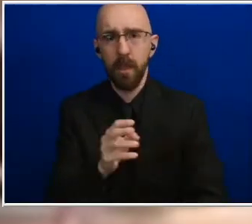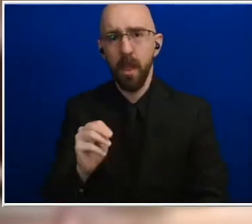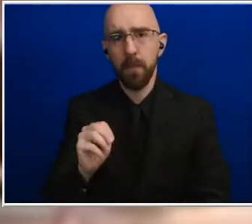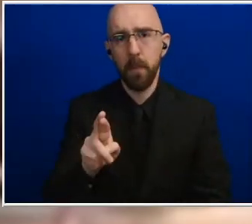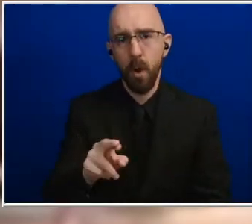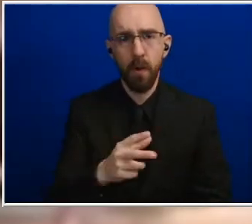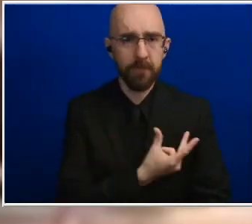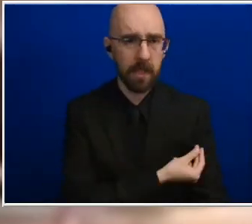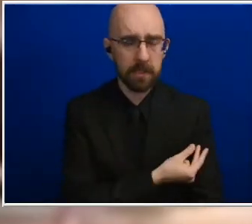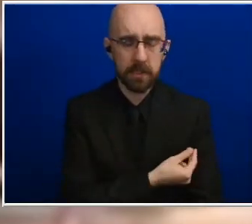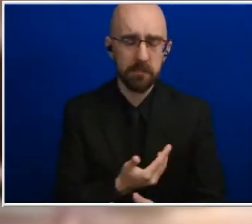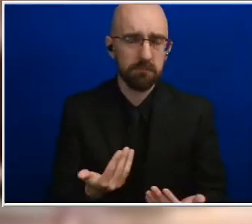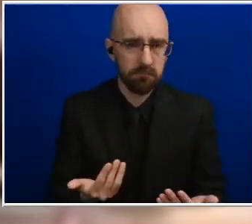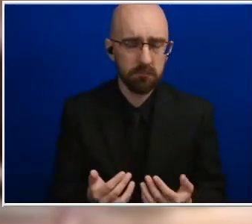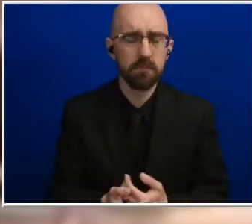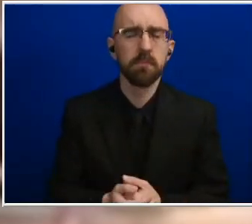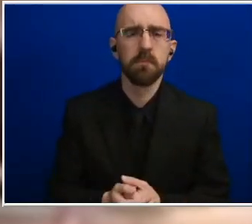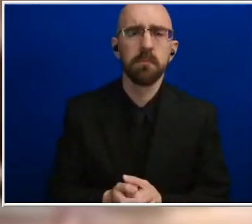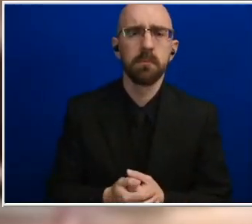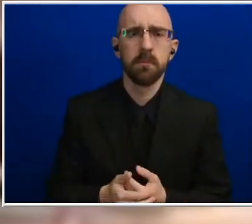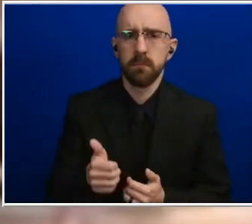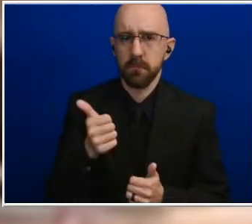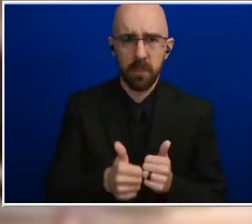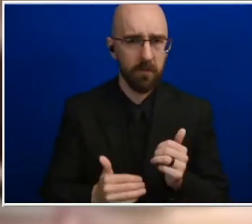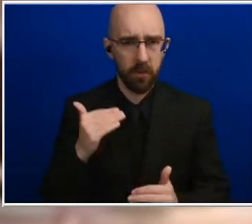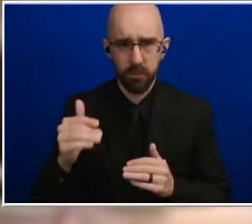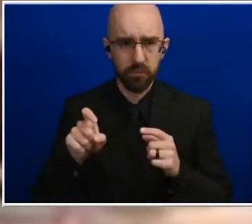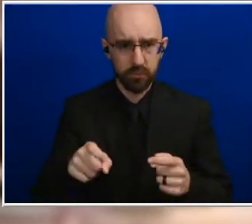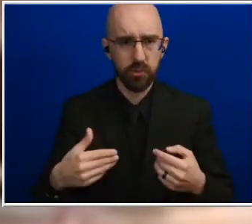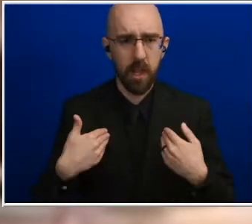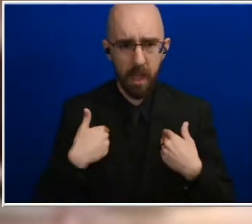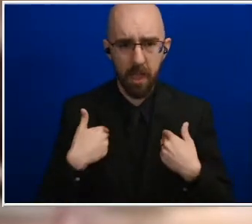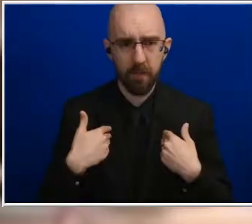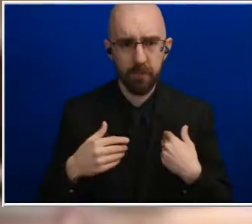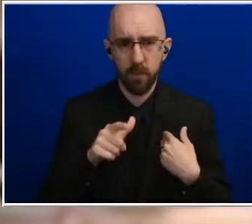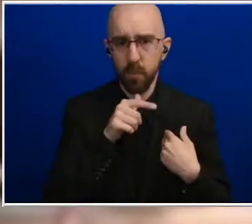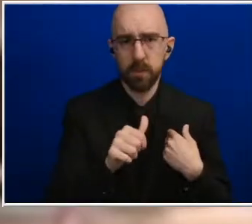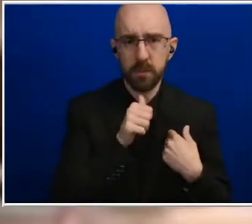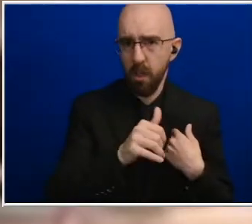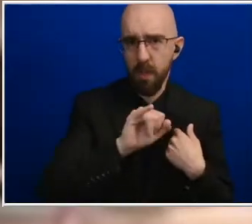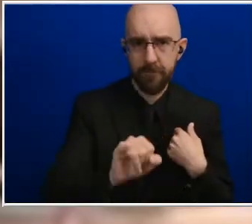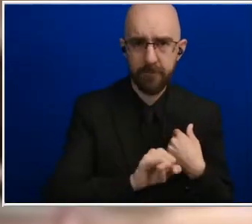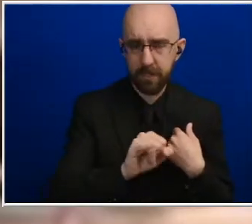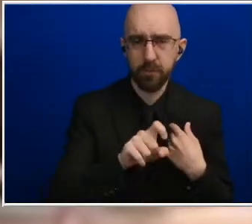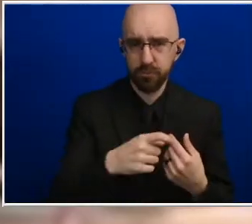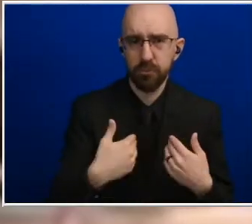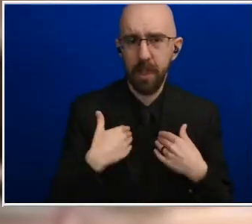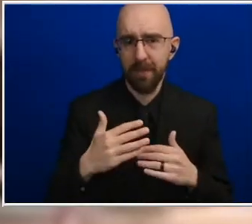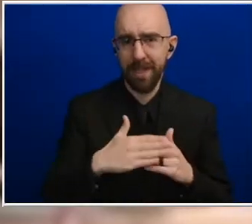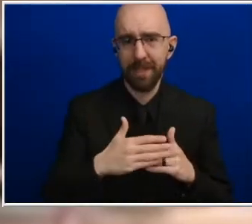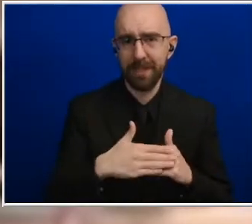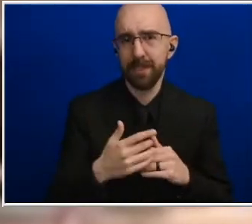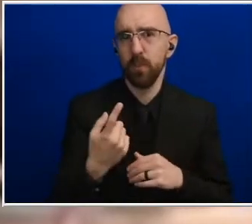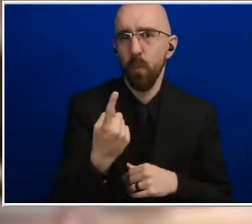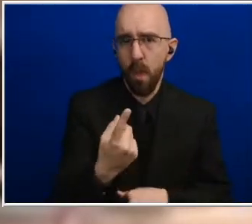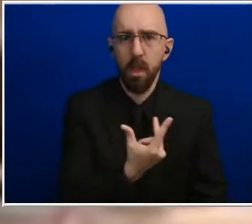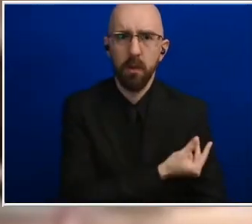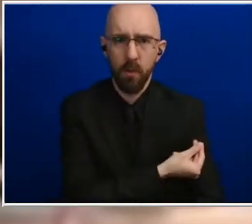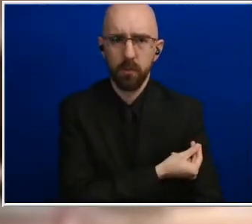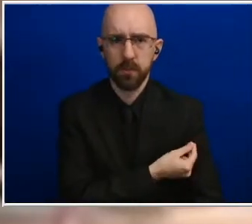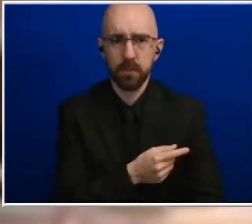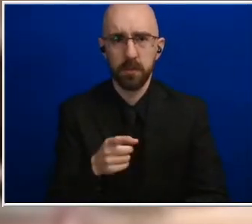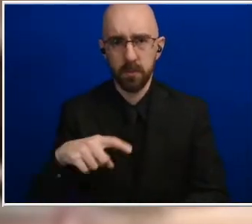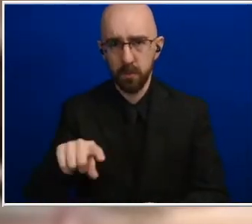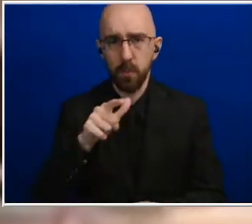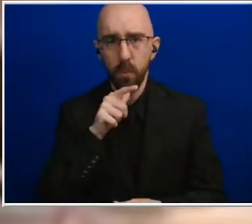vaccine. So every adult should have, that wasn't infected, should have at least one dose. And for those that are in